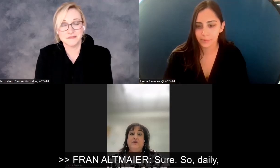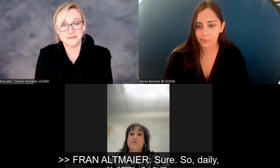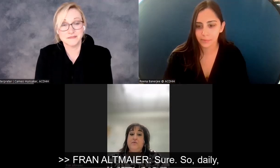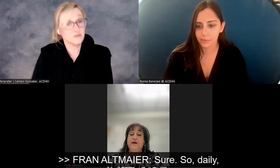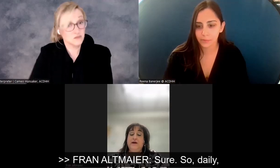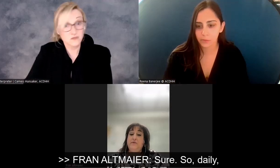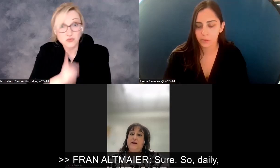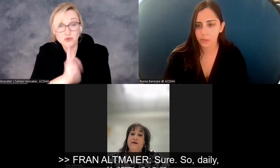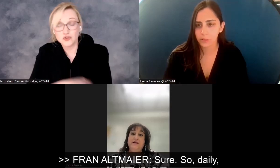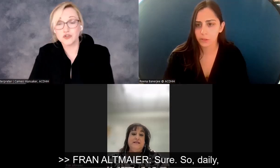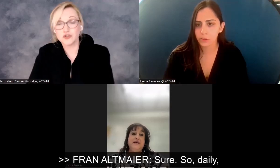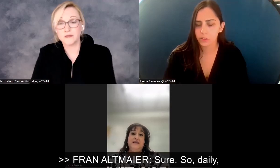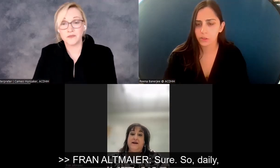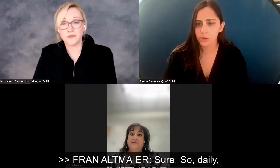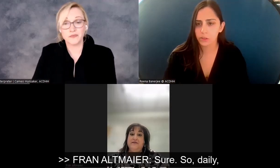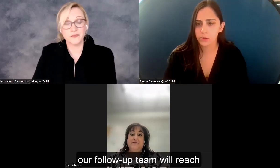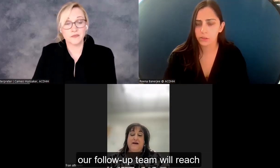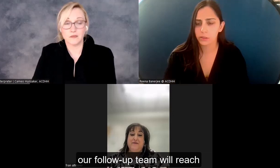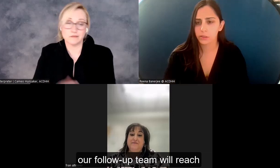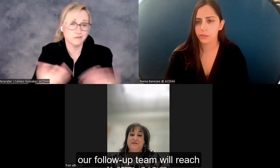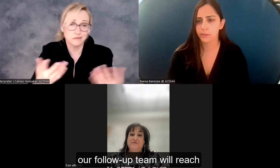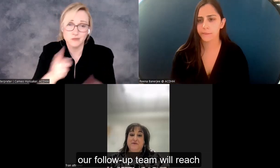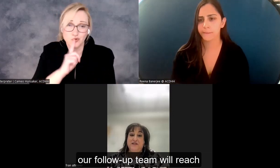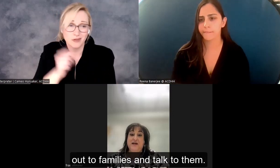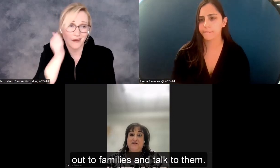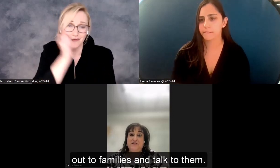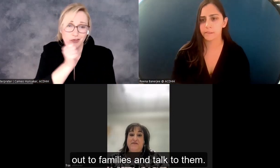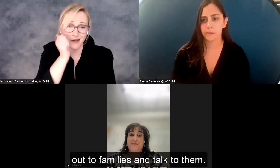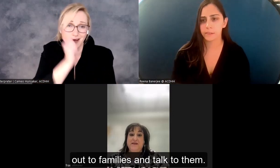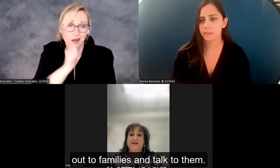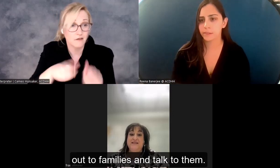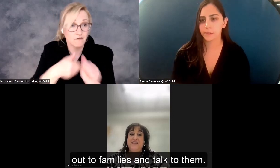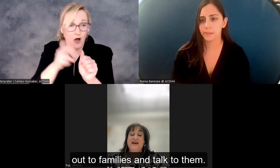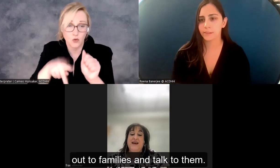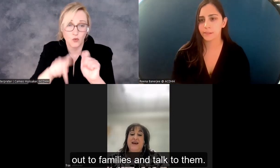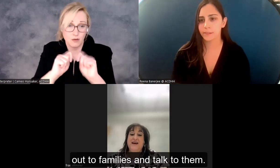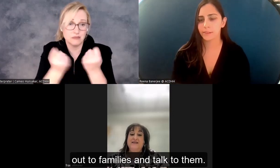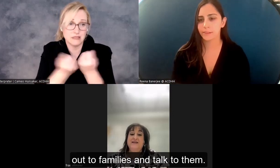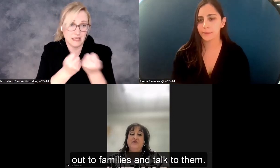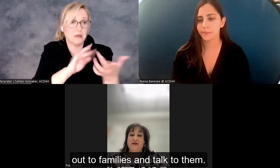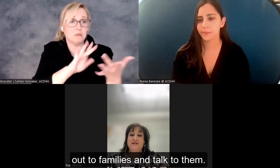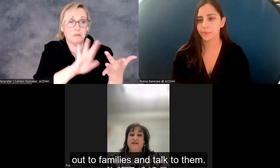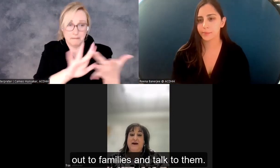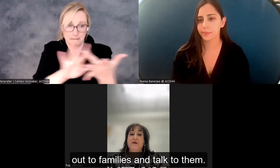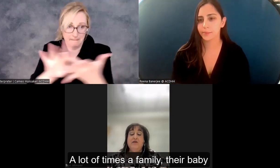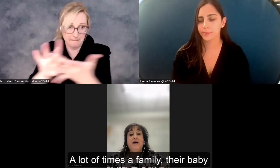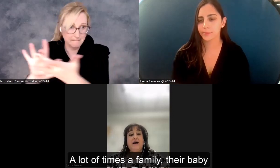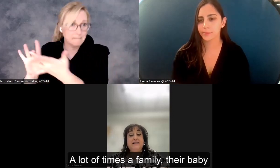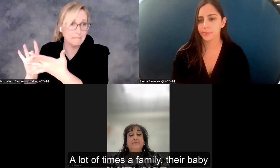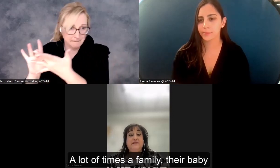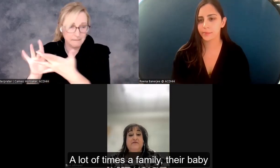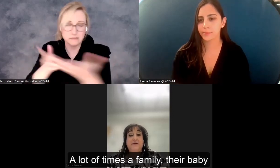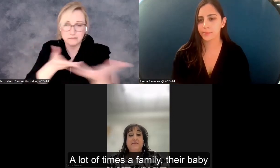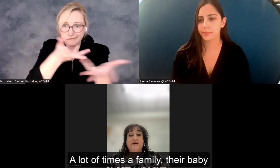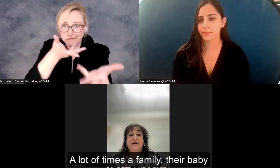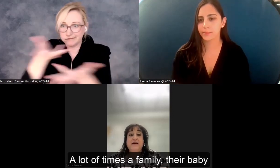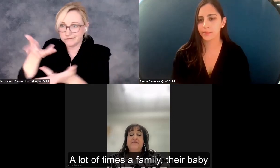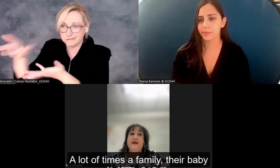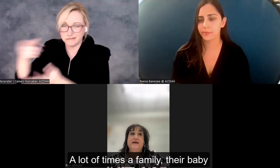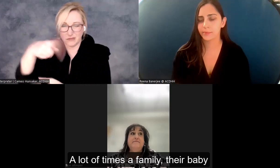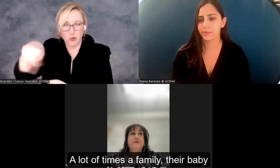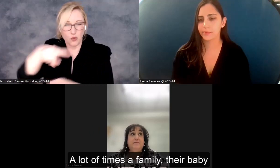Sure. So we daily, our follow-up team will reach out to families and talk to them. A lot of times a